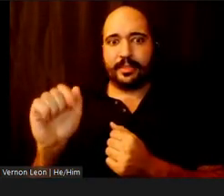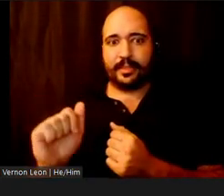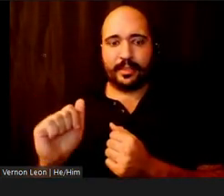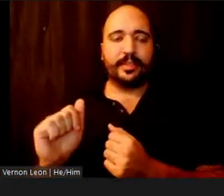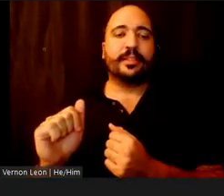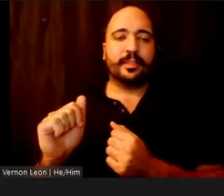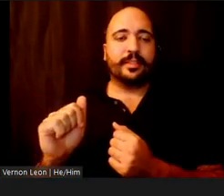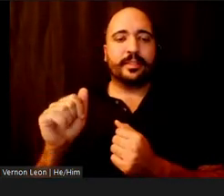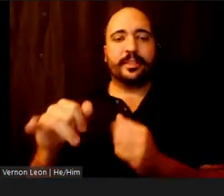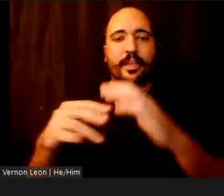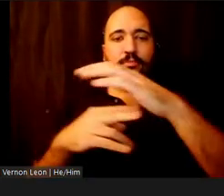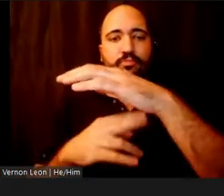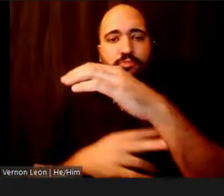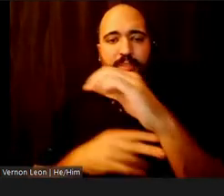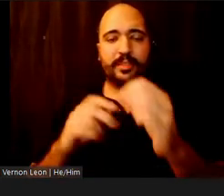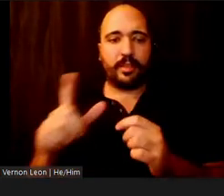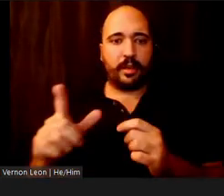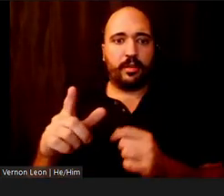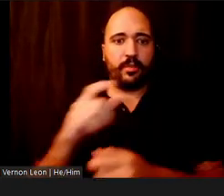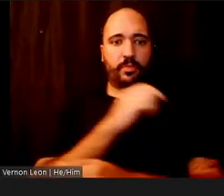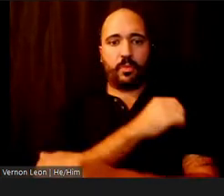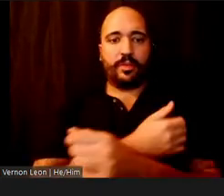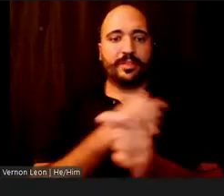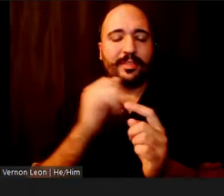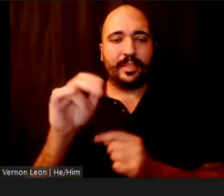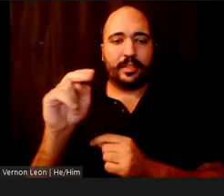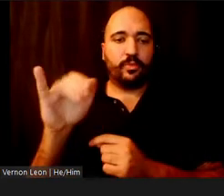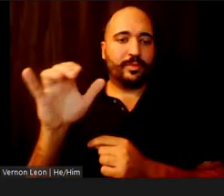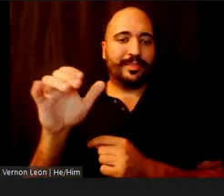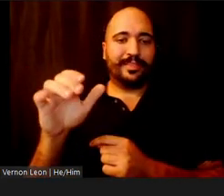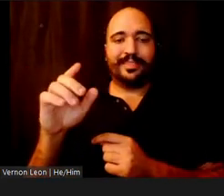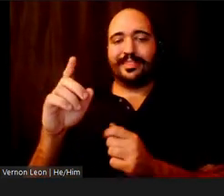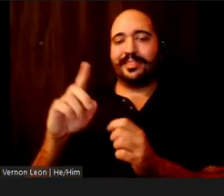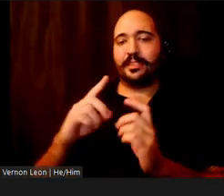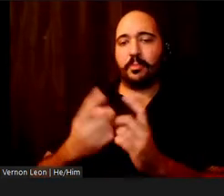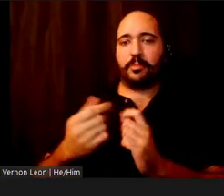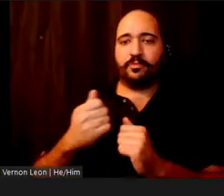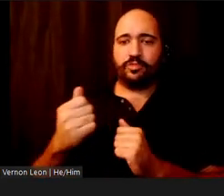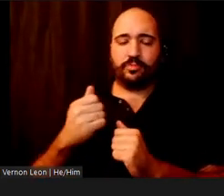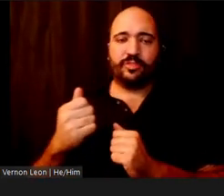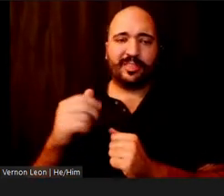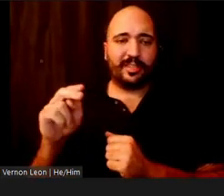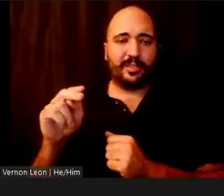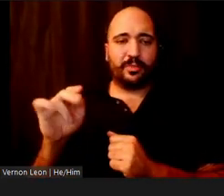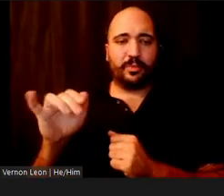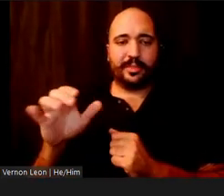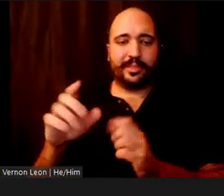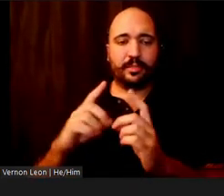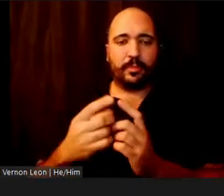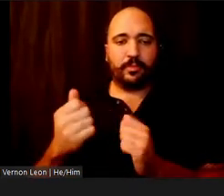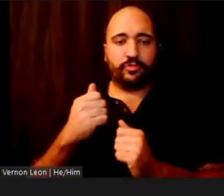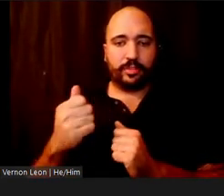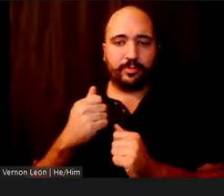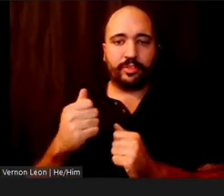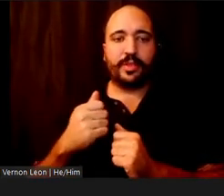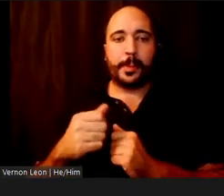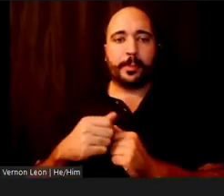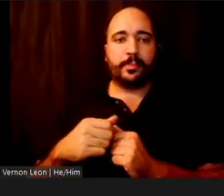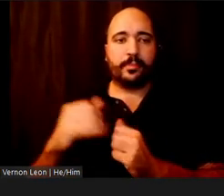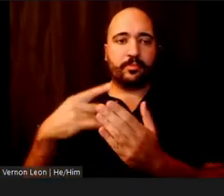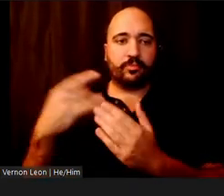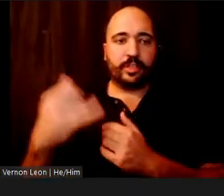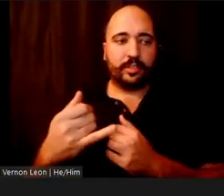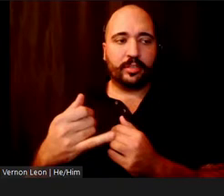Triborough Bridge and Tunnel Authority, the New York State Department of Transportation, and the New York City Department of Transportation are serving as project sponsors.